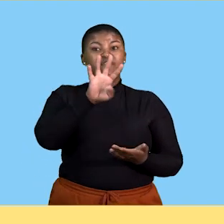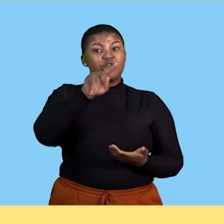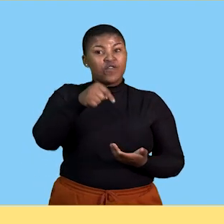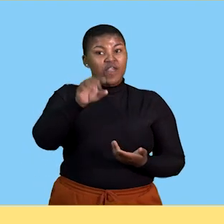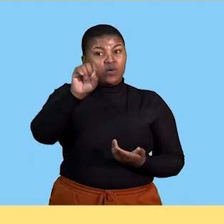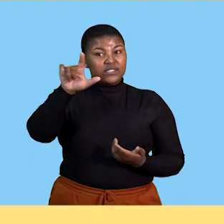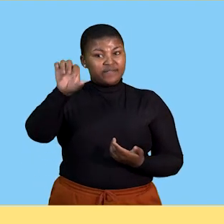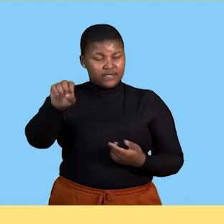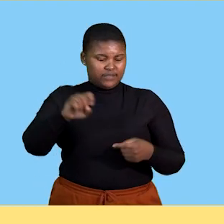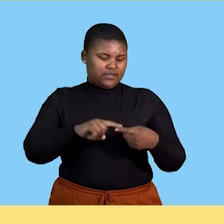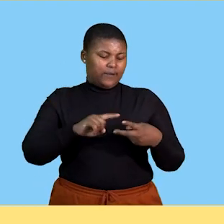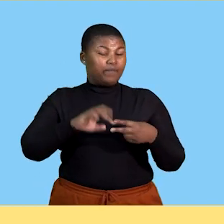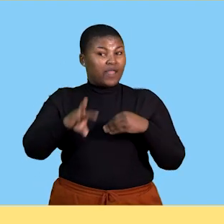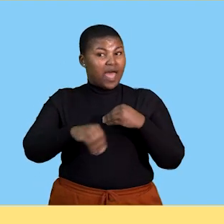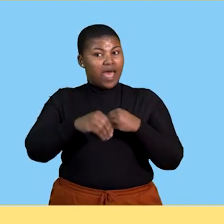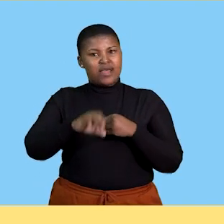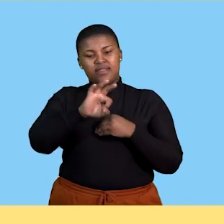54,070 plus